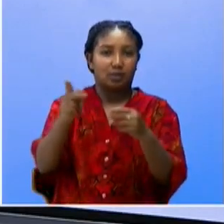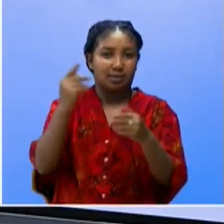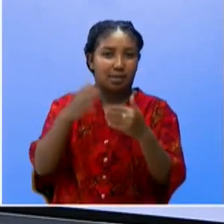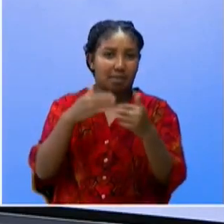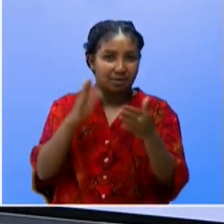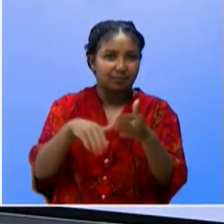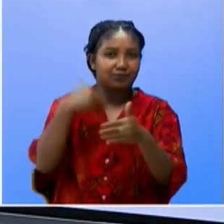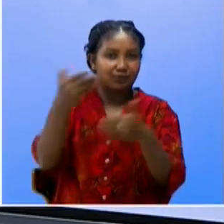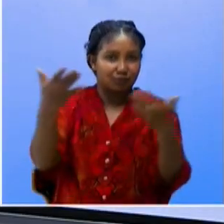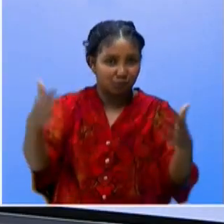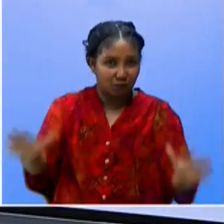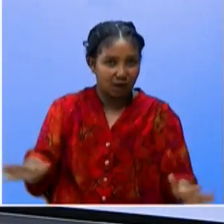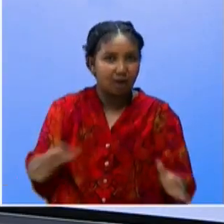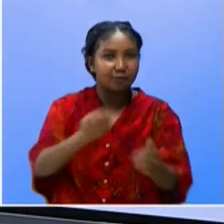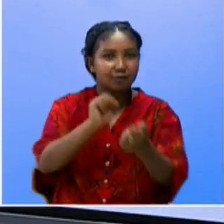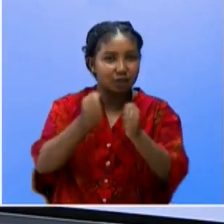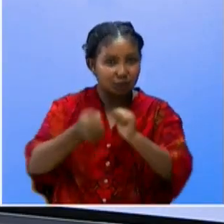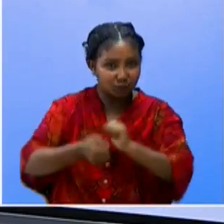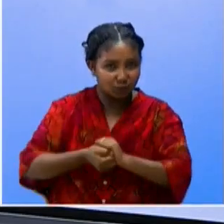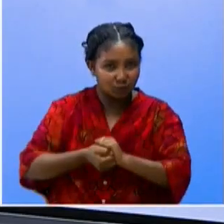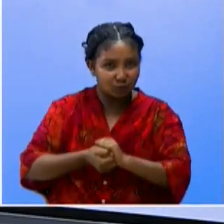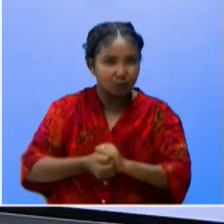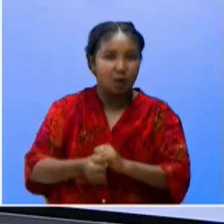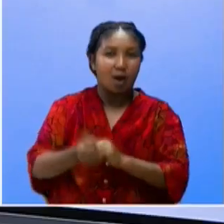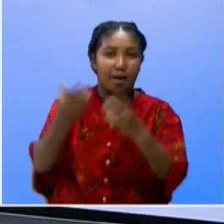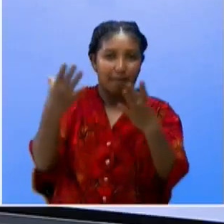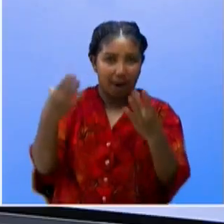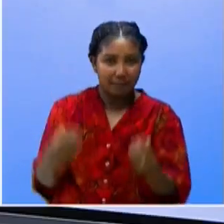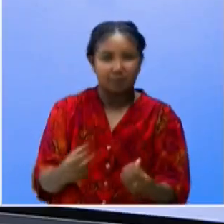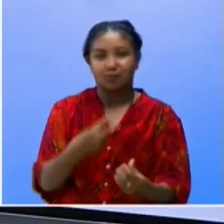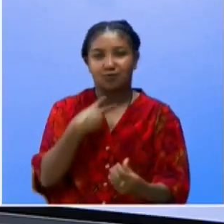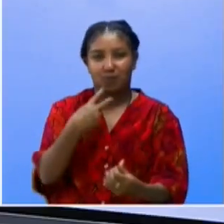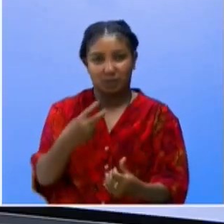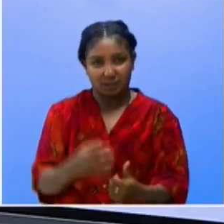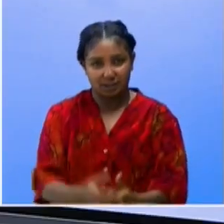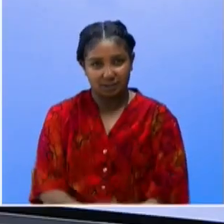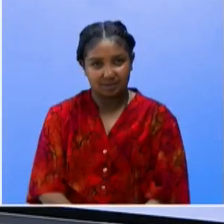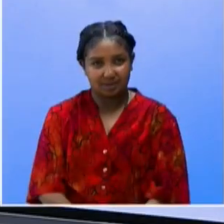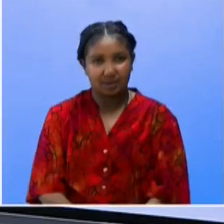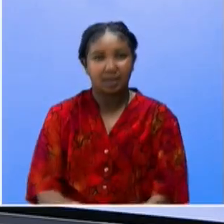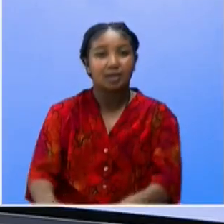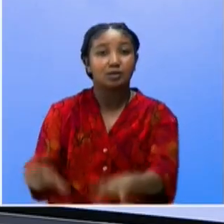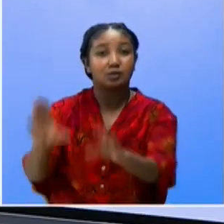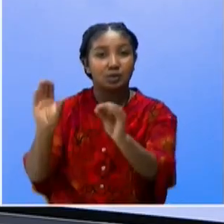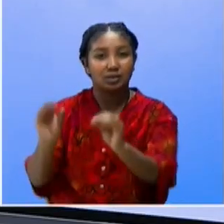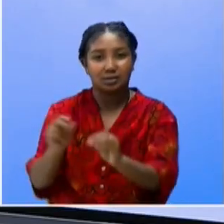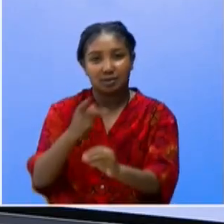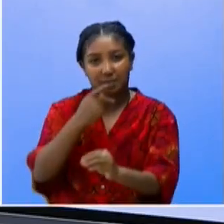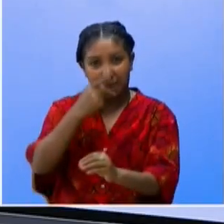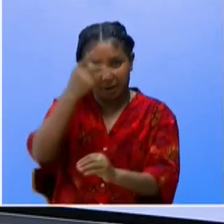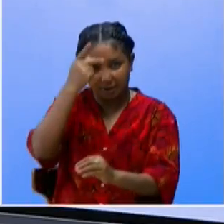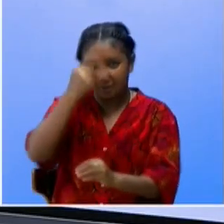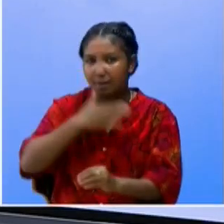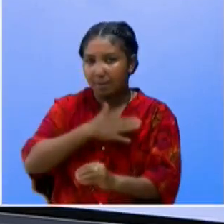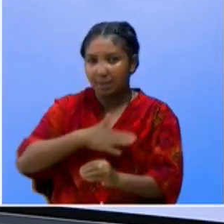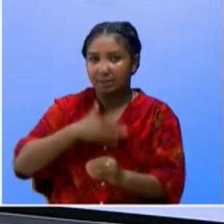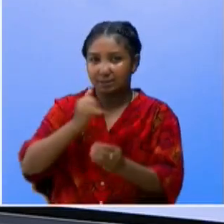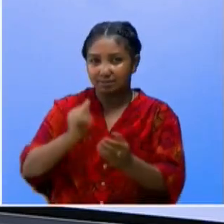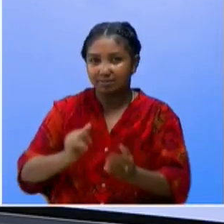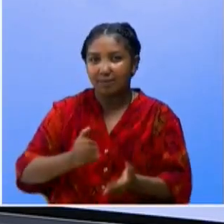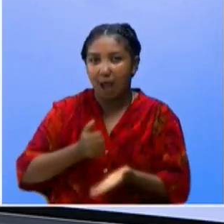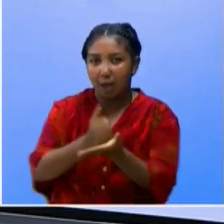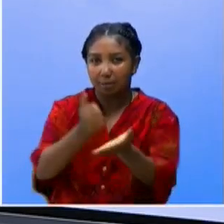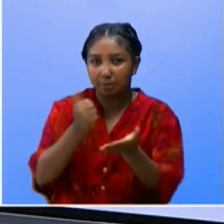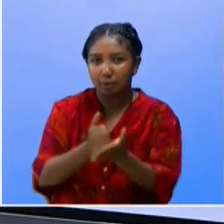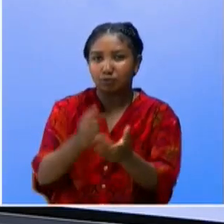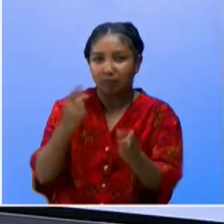After that, change into passive voice. Students' parents, please let them